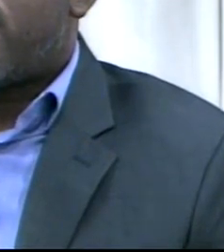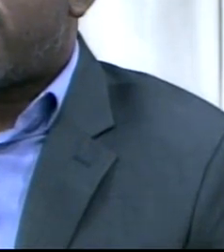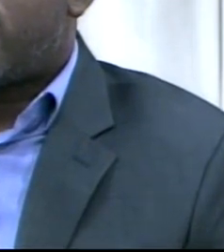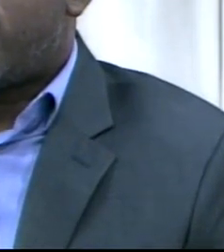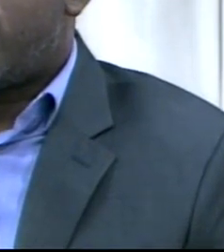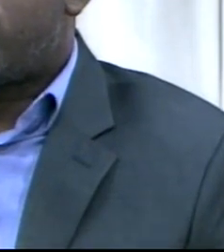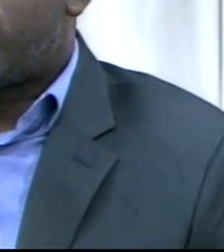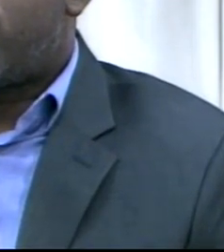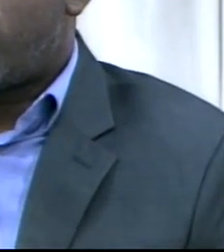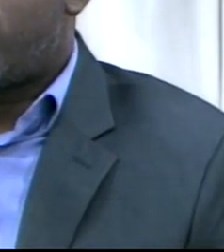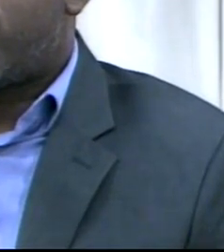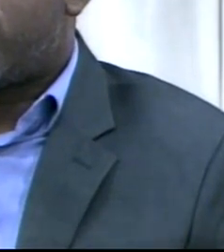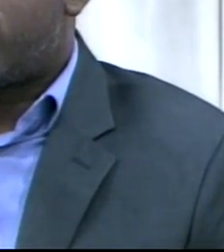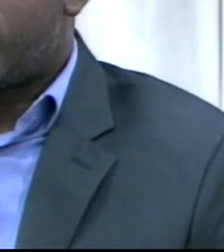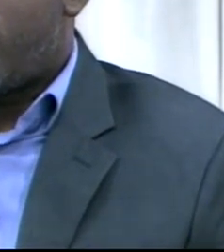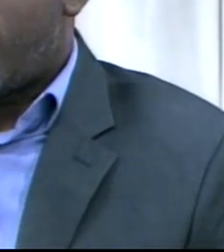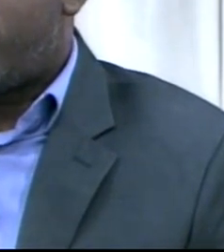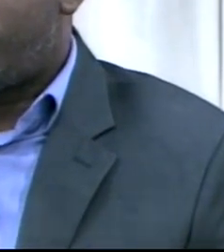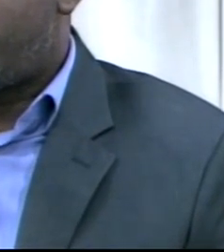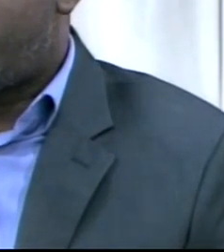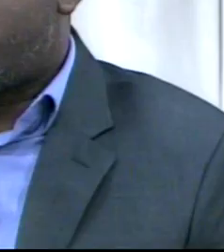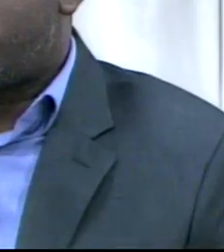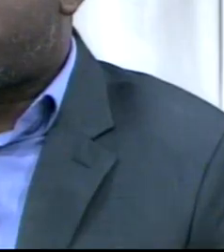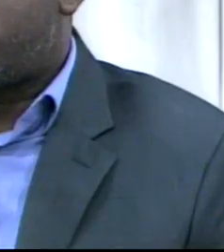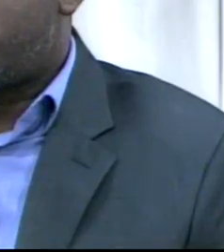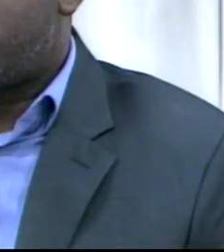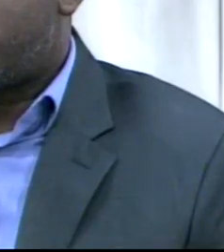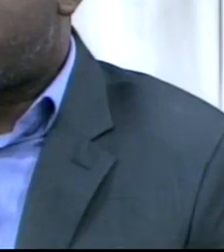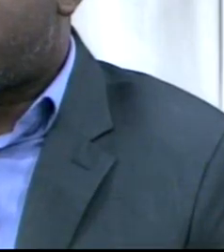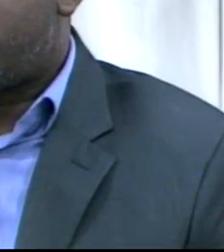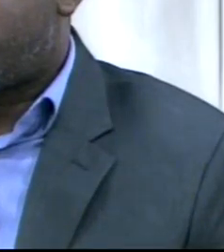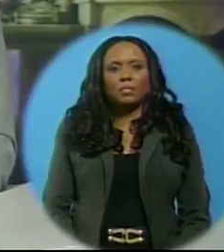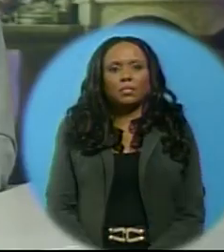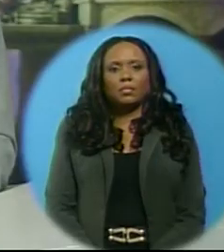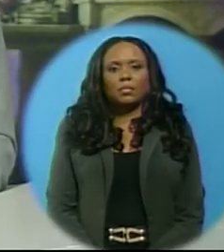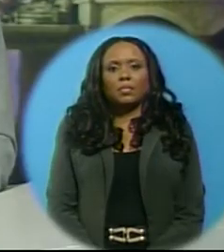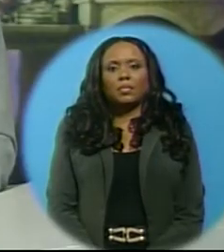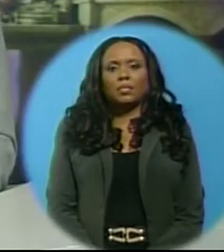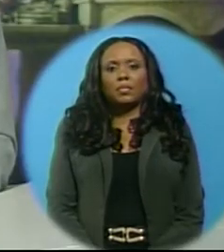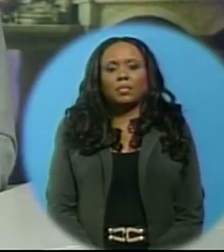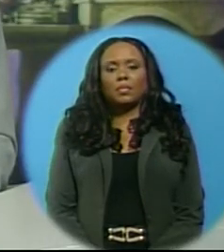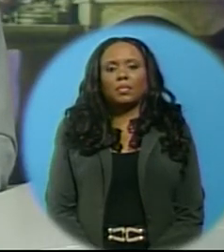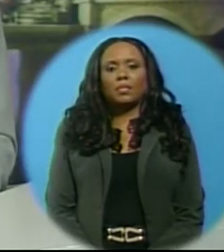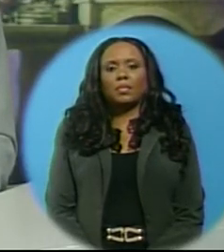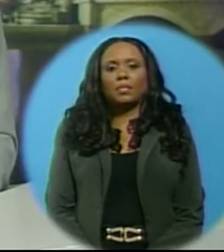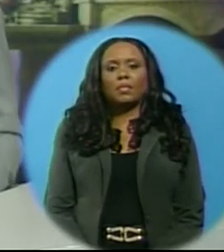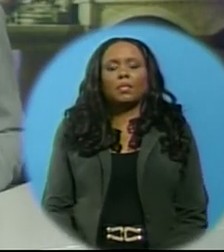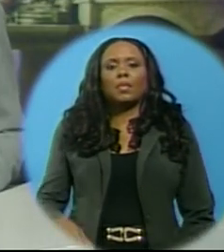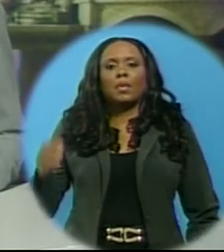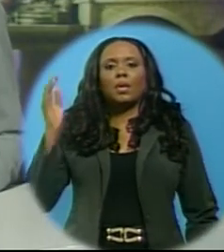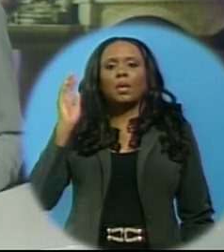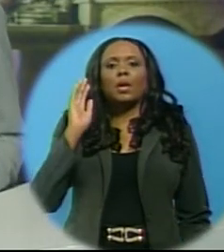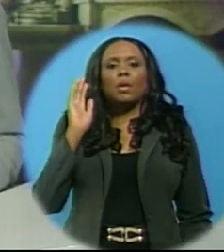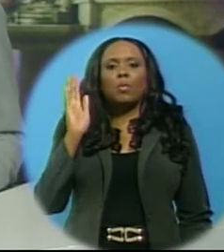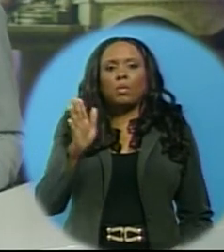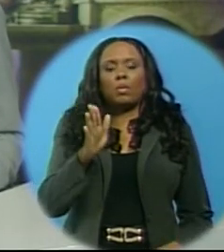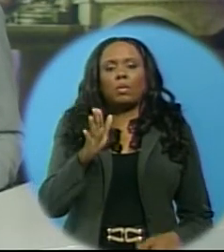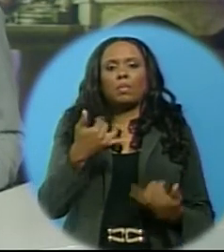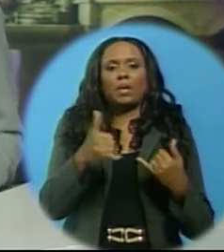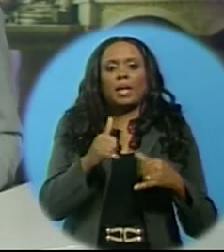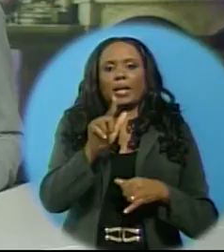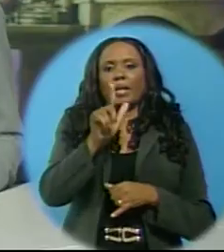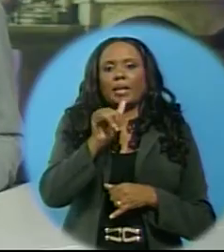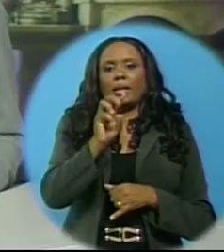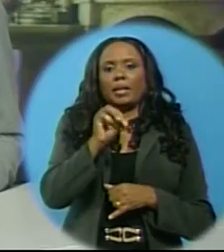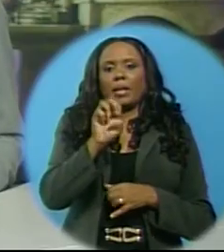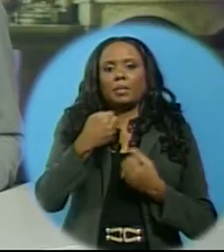male category has over 40 players and the female 16. Well, the action will head to the Lime Sports Club